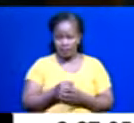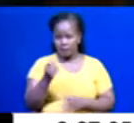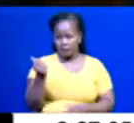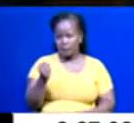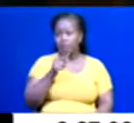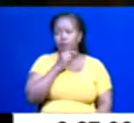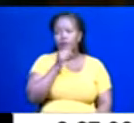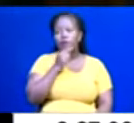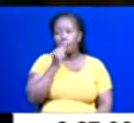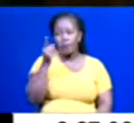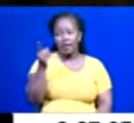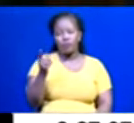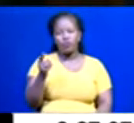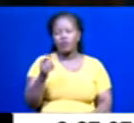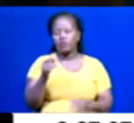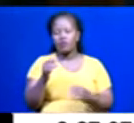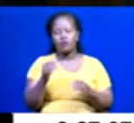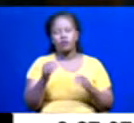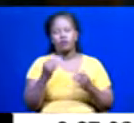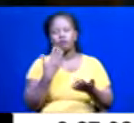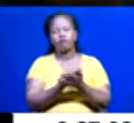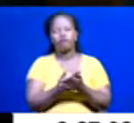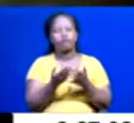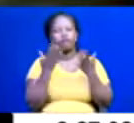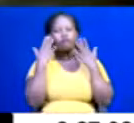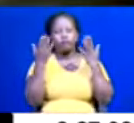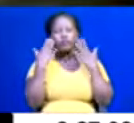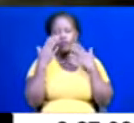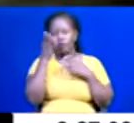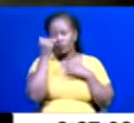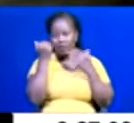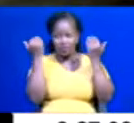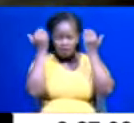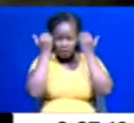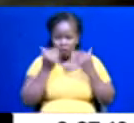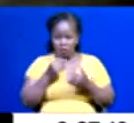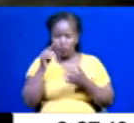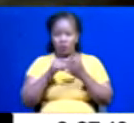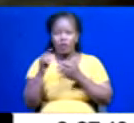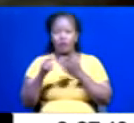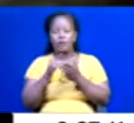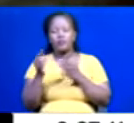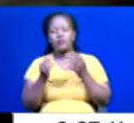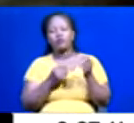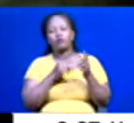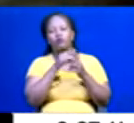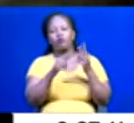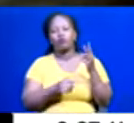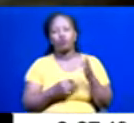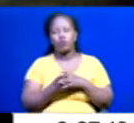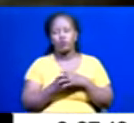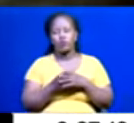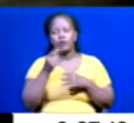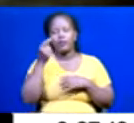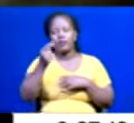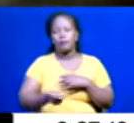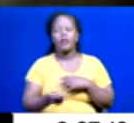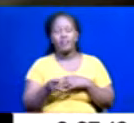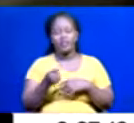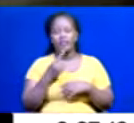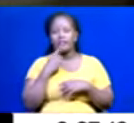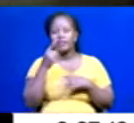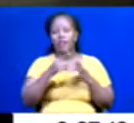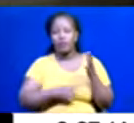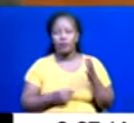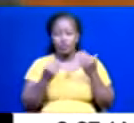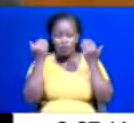Mbuthia will spend his life in prison after the court found him guilty of two offences. Trial Magistrate Bernard Ochoi said the